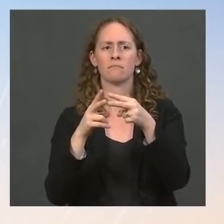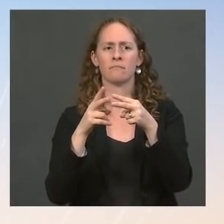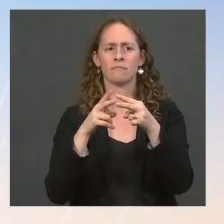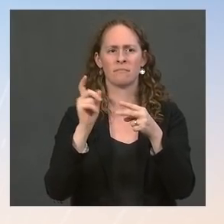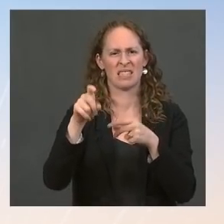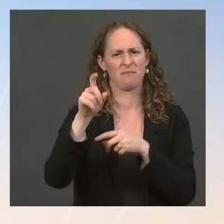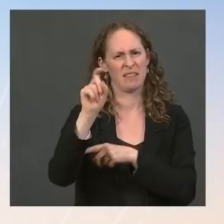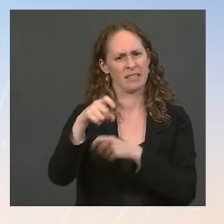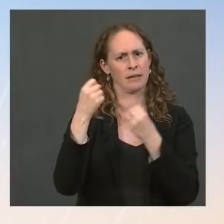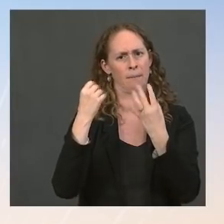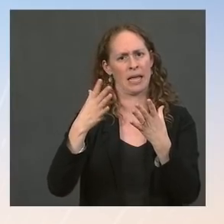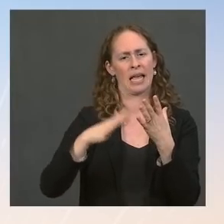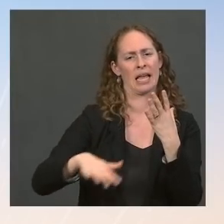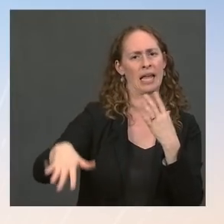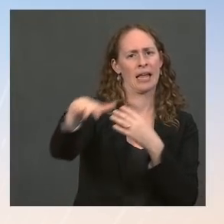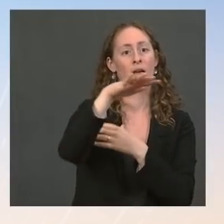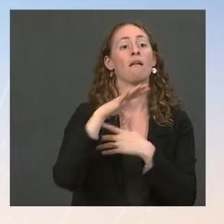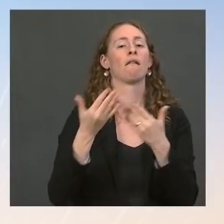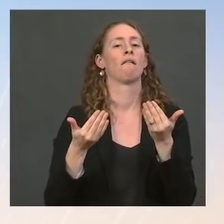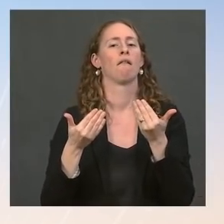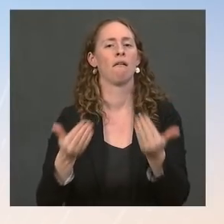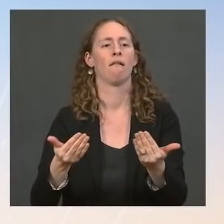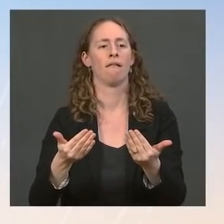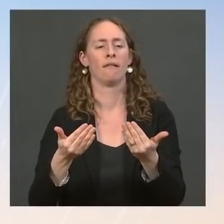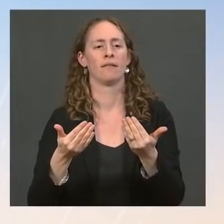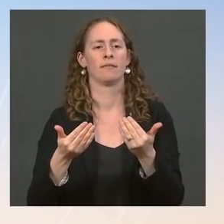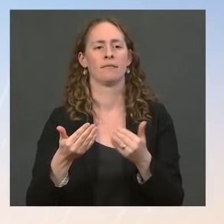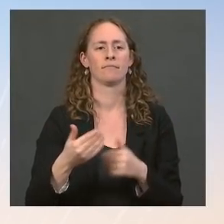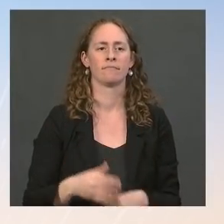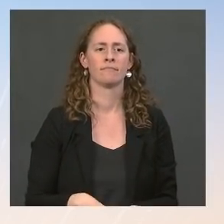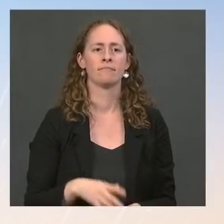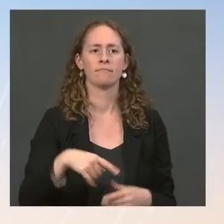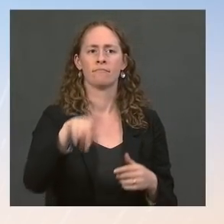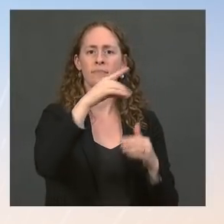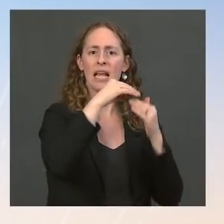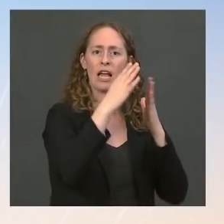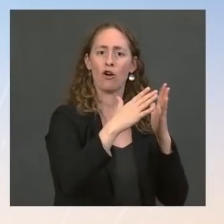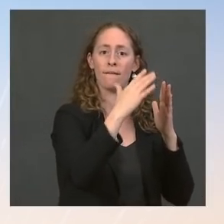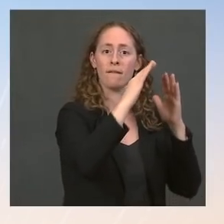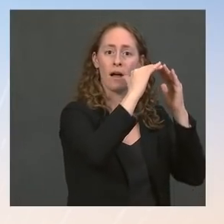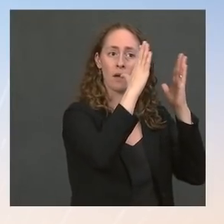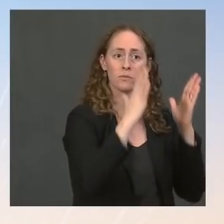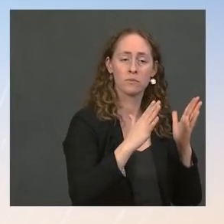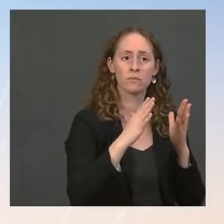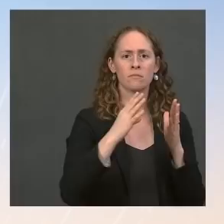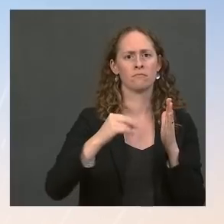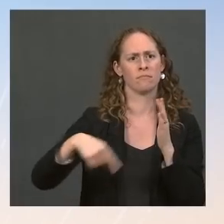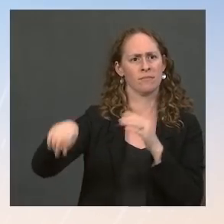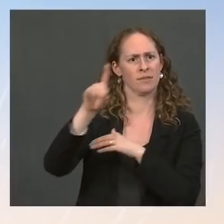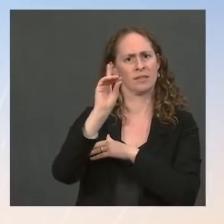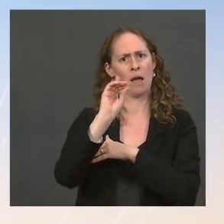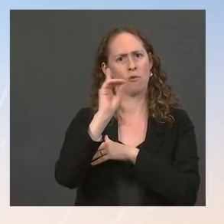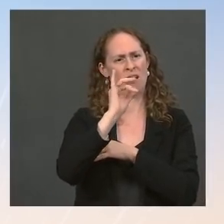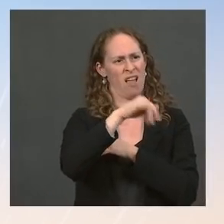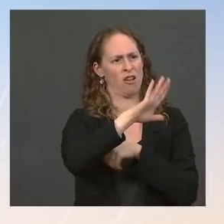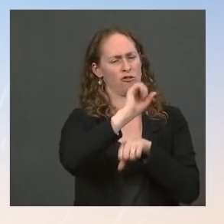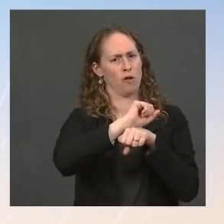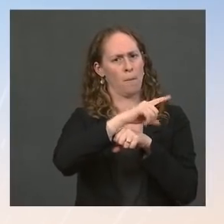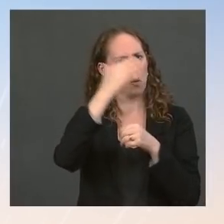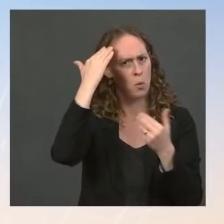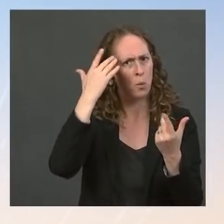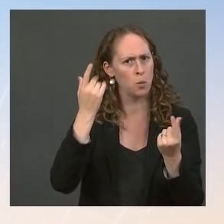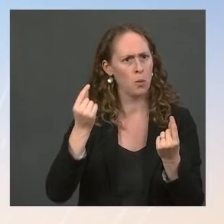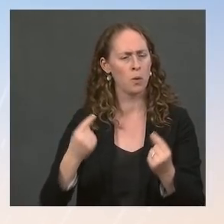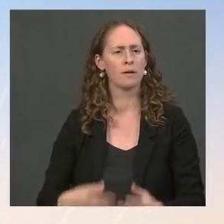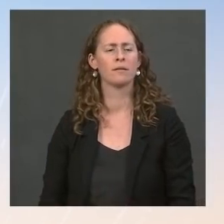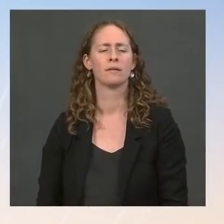the Speaker of the House and the leader of the Democratic caucus, that's part of her job. Was she not under the impression, as it appears the White House